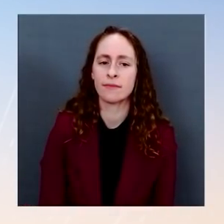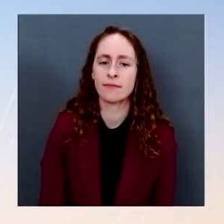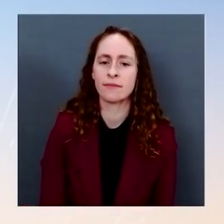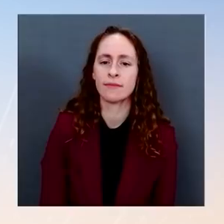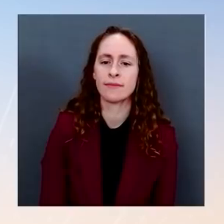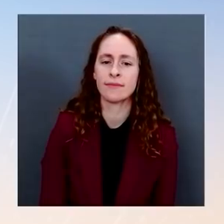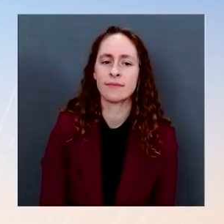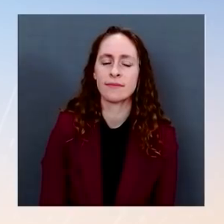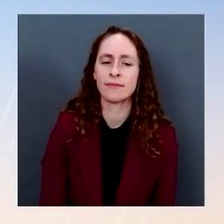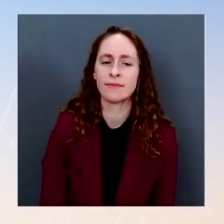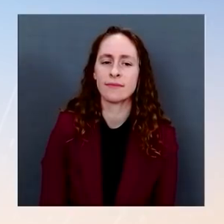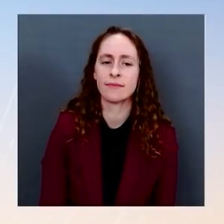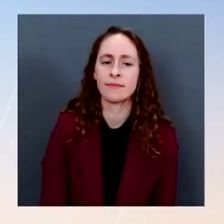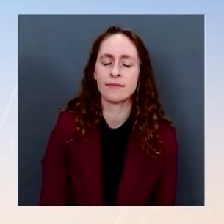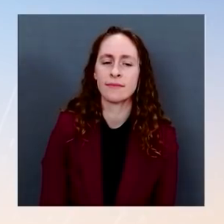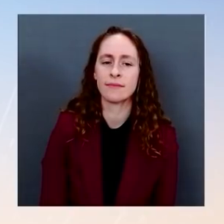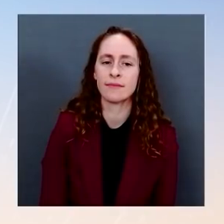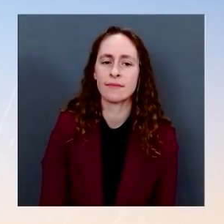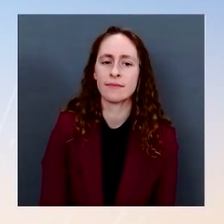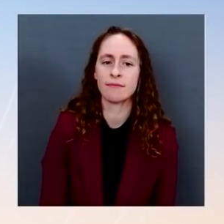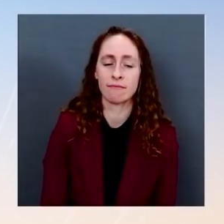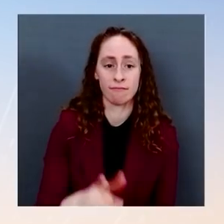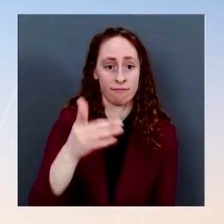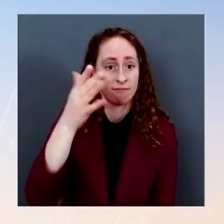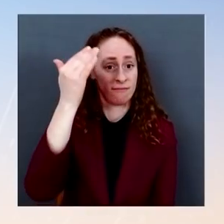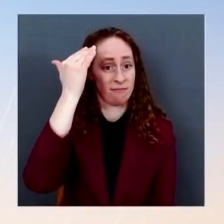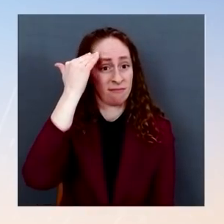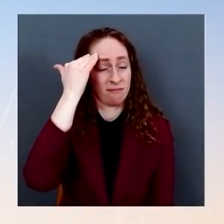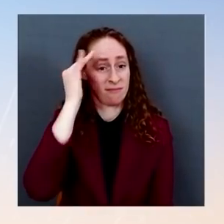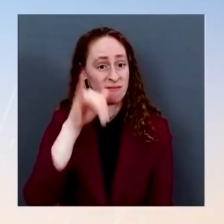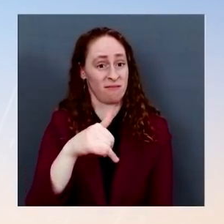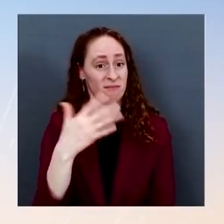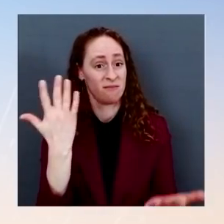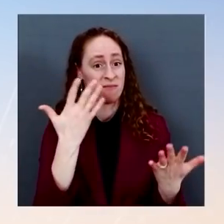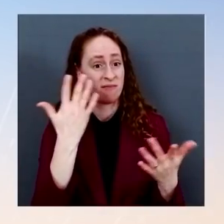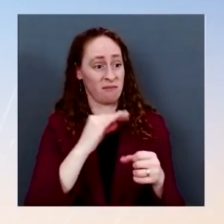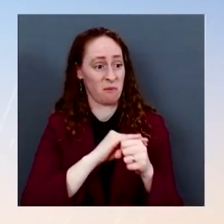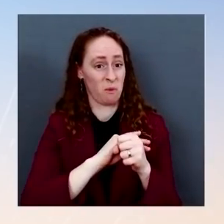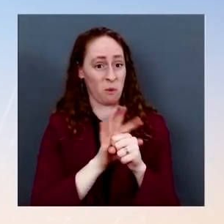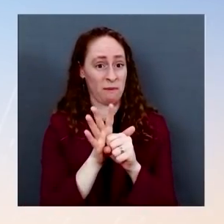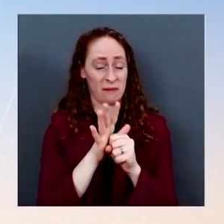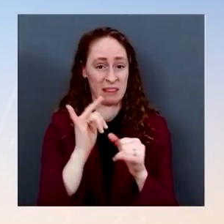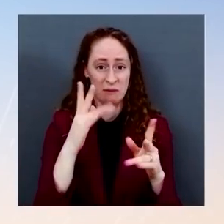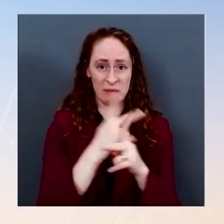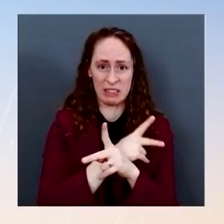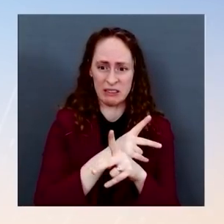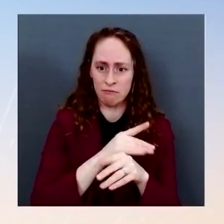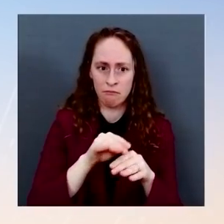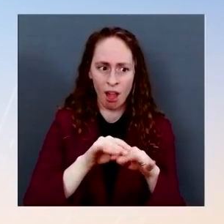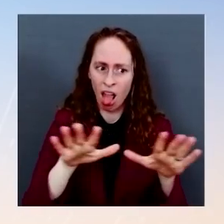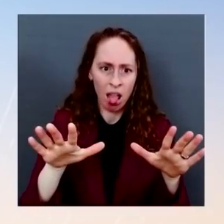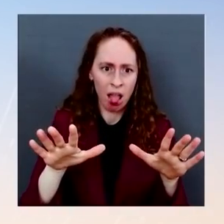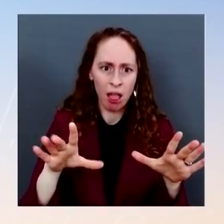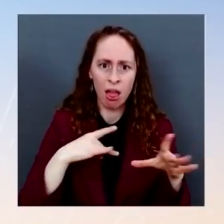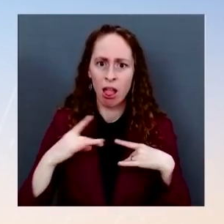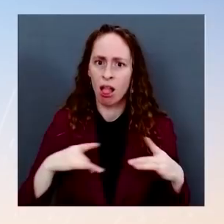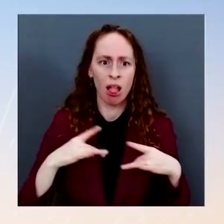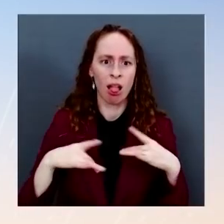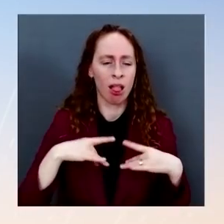been in close contact with a COVID-positive person and thus in need of